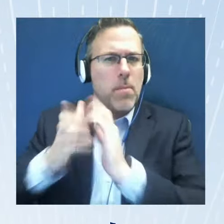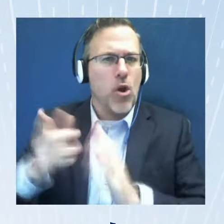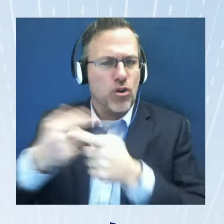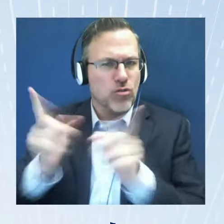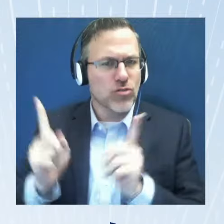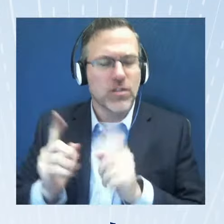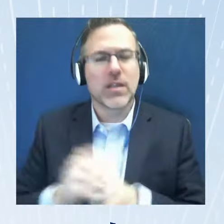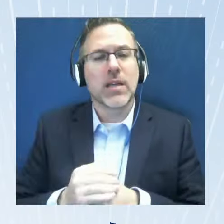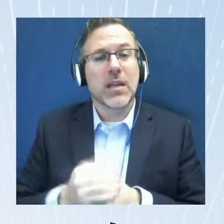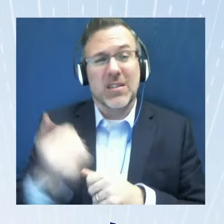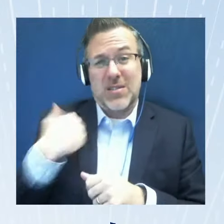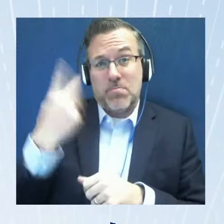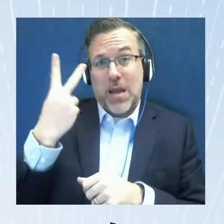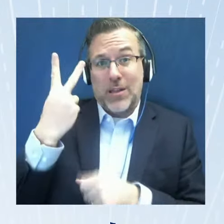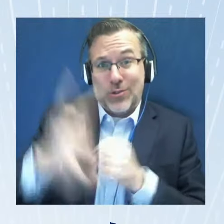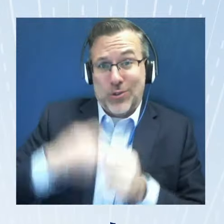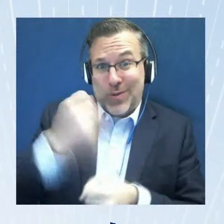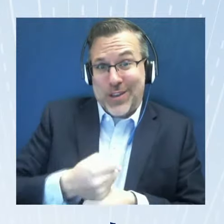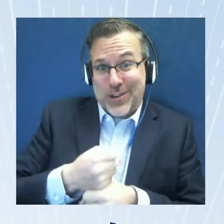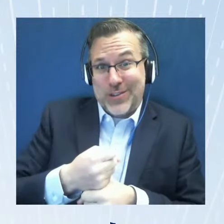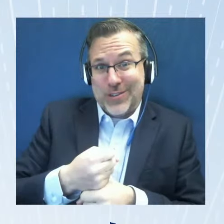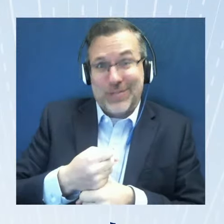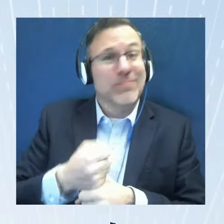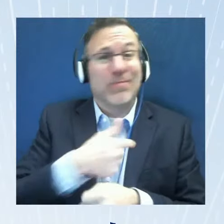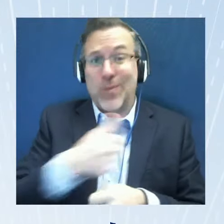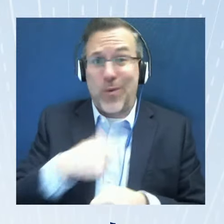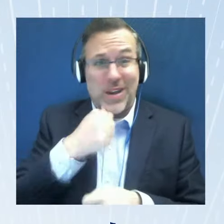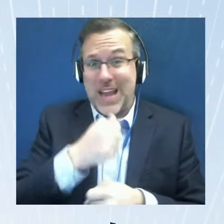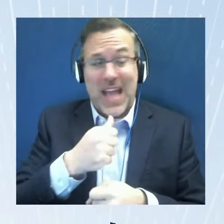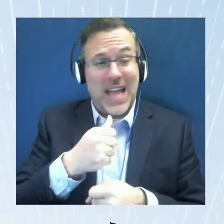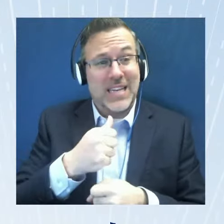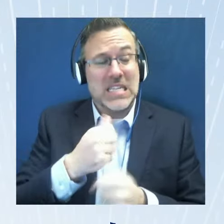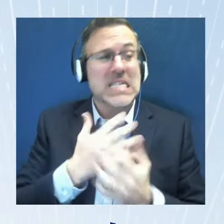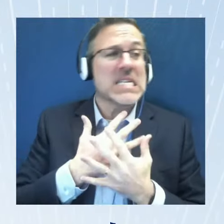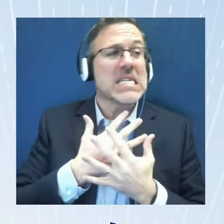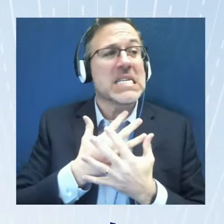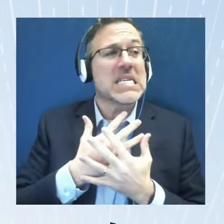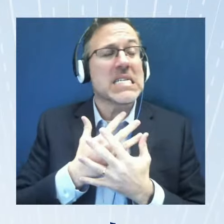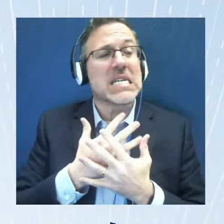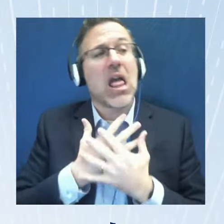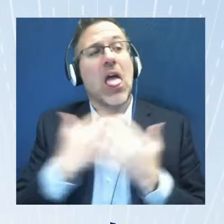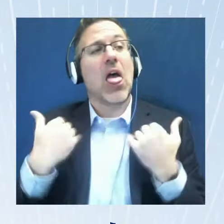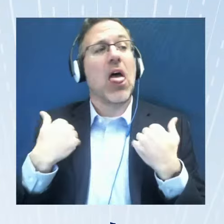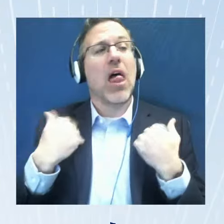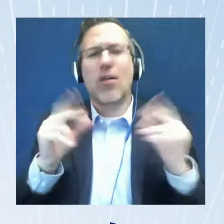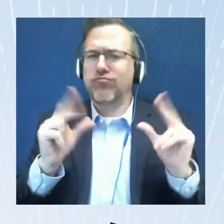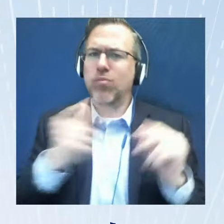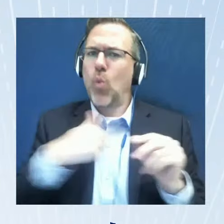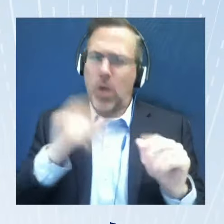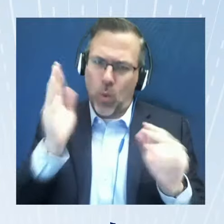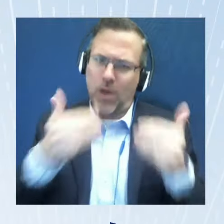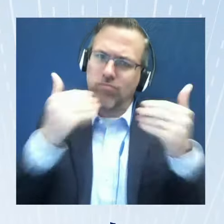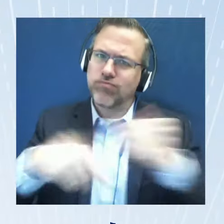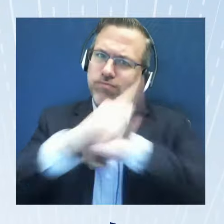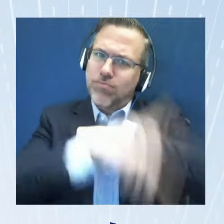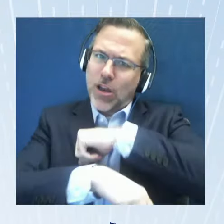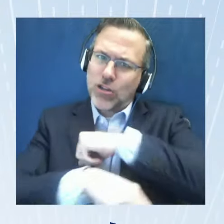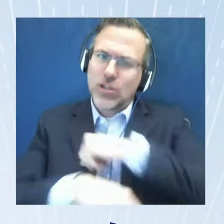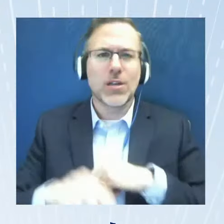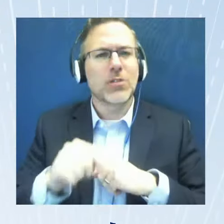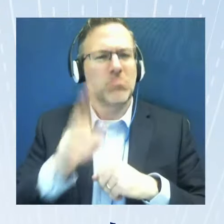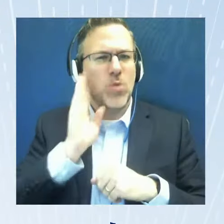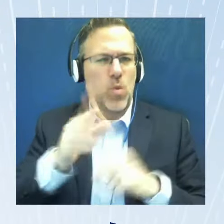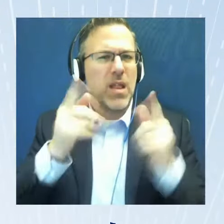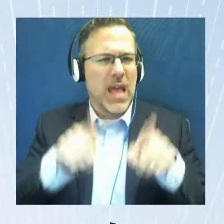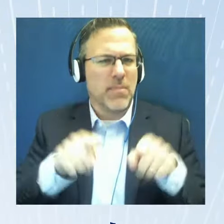last 2 years we've demonstrated that we're not afraid to use them to make passengers better off in a number of different contexts. And that'll certainly apply here too.